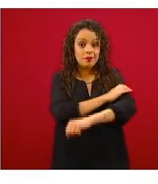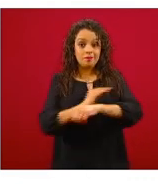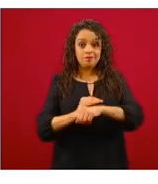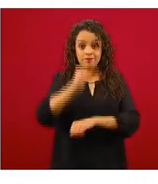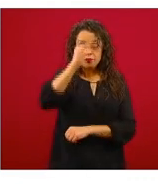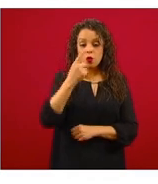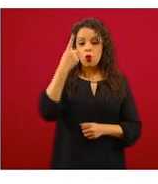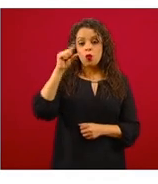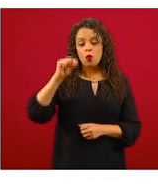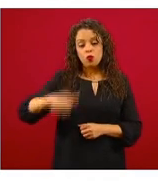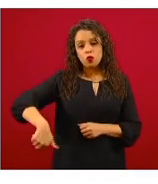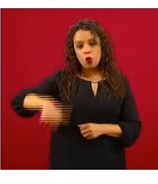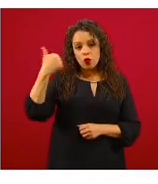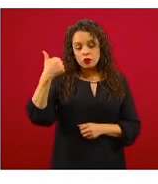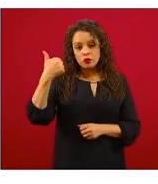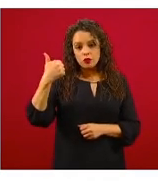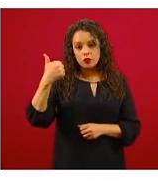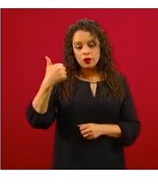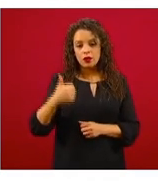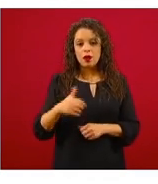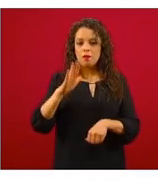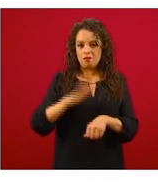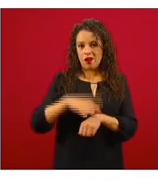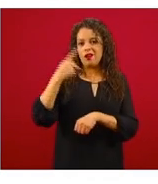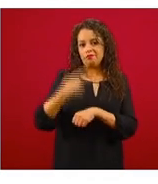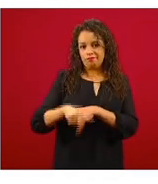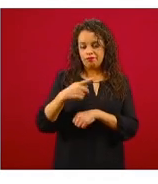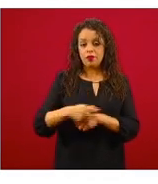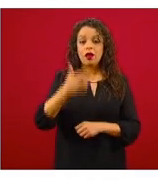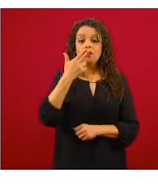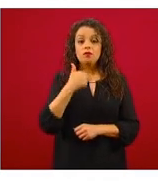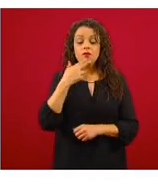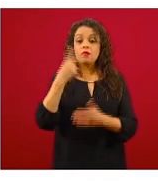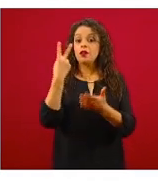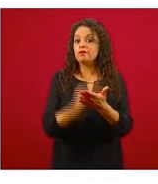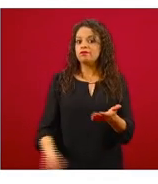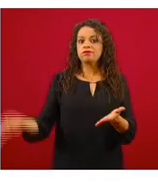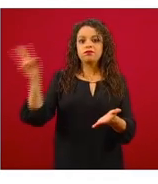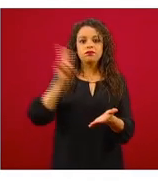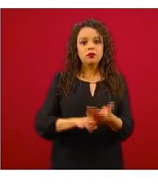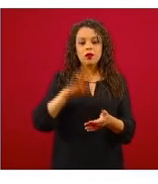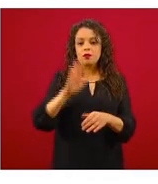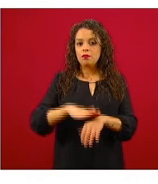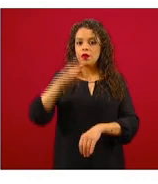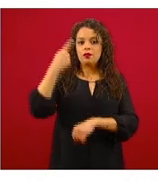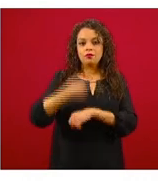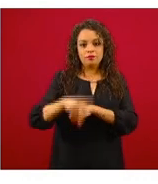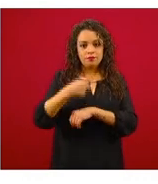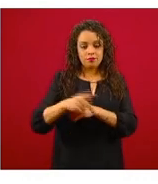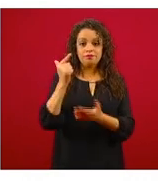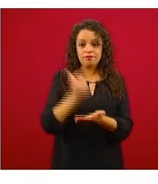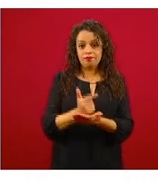Hypertension, 1.11% more risk. Diabetes doubles your risk factor.